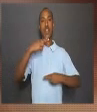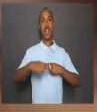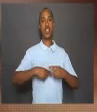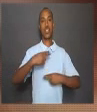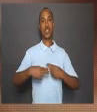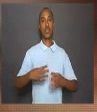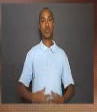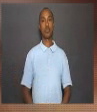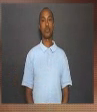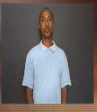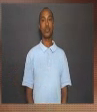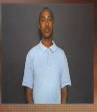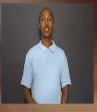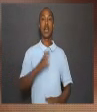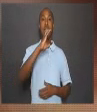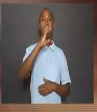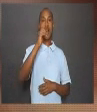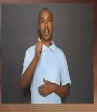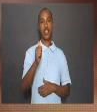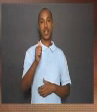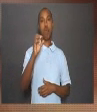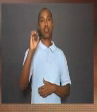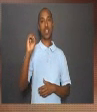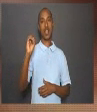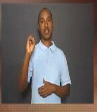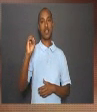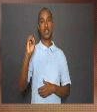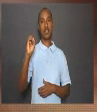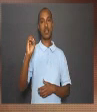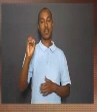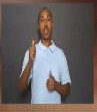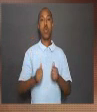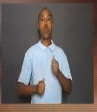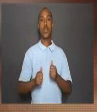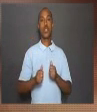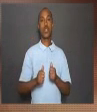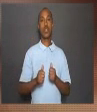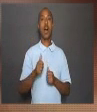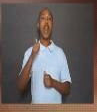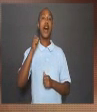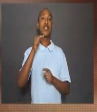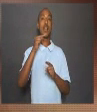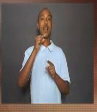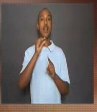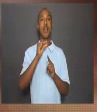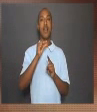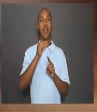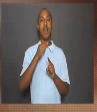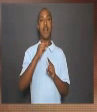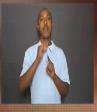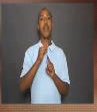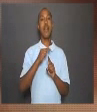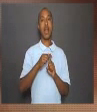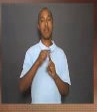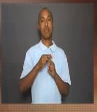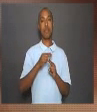reaction? Calcium oxide, which is another name for quicklime,